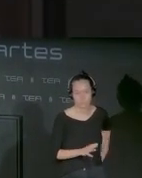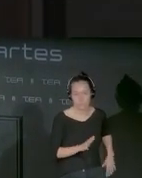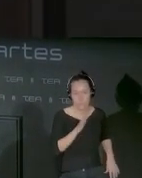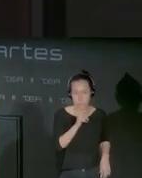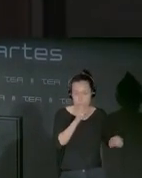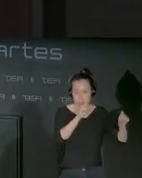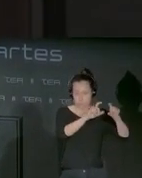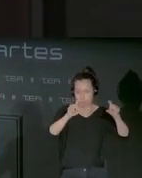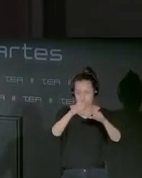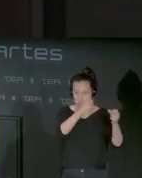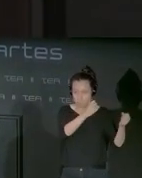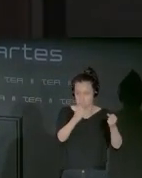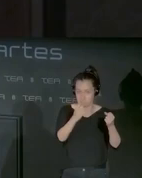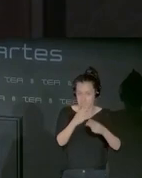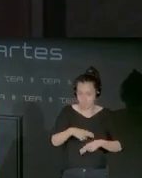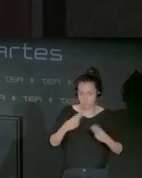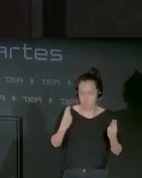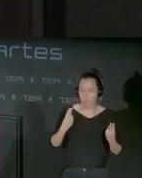facilitators, incubators, hubs,